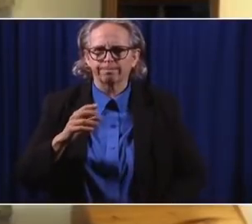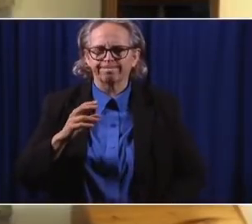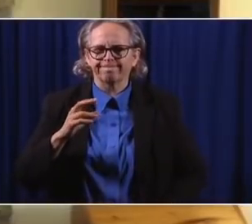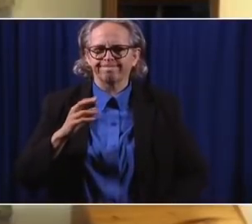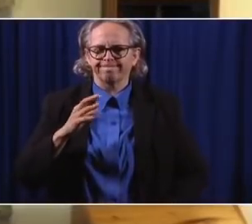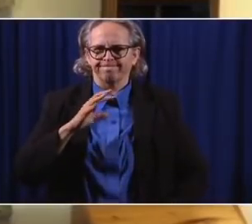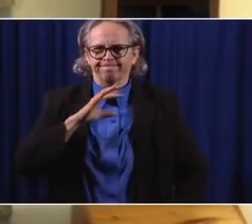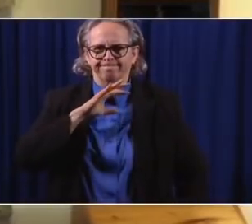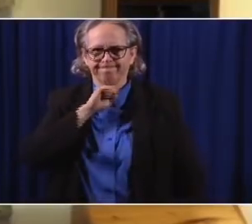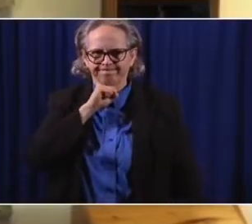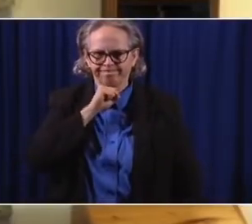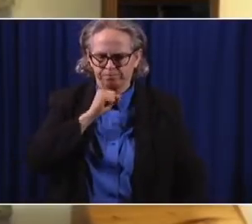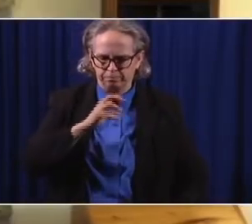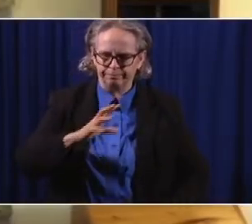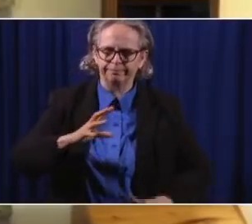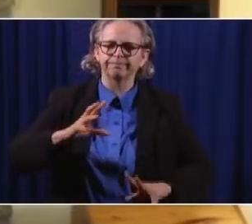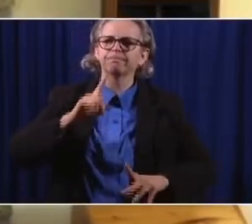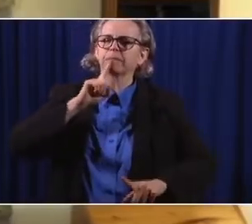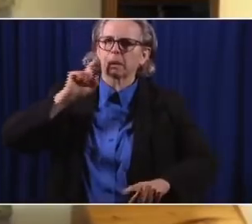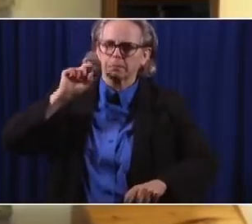We all must be engaged.